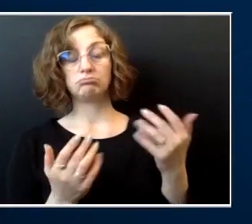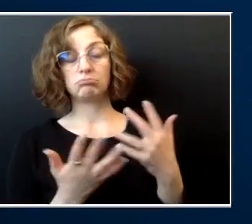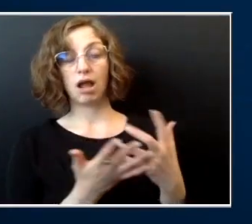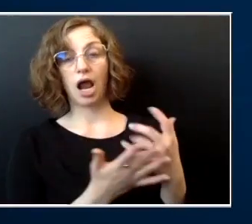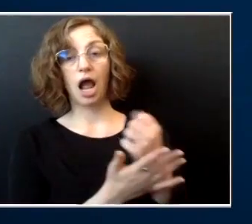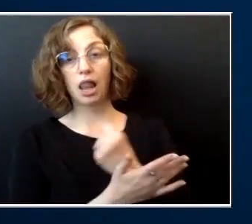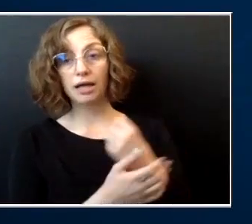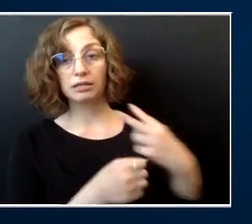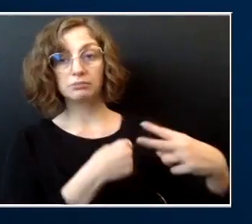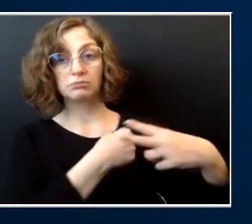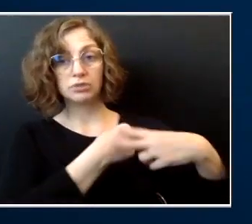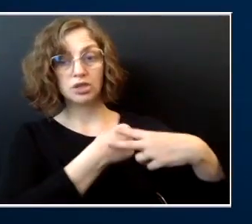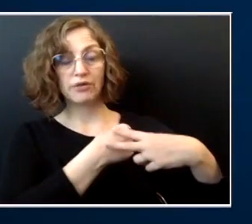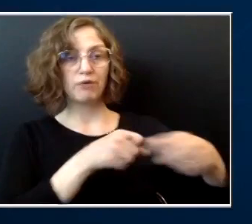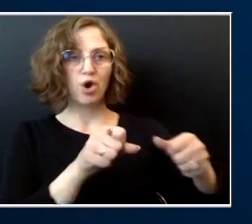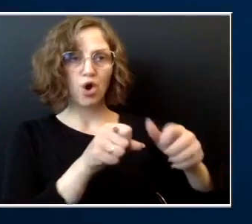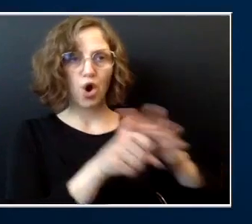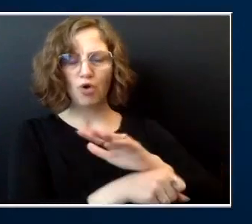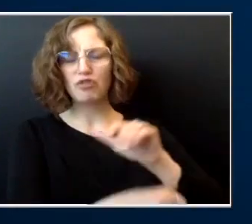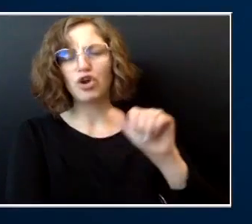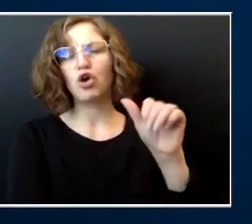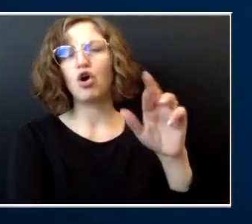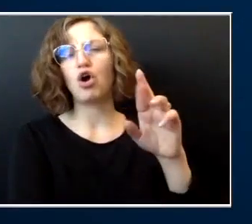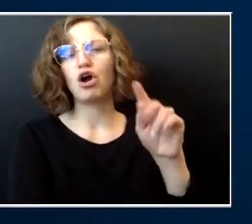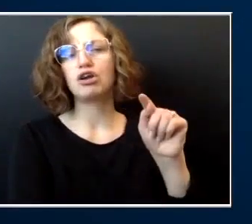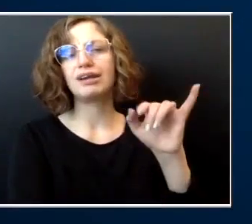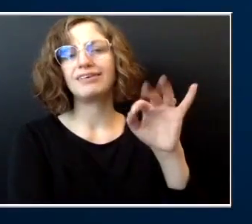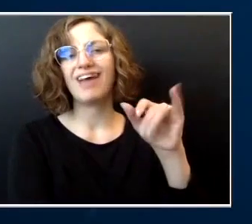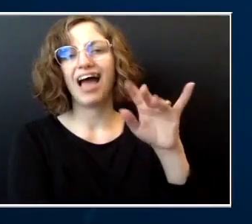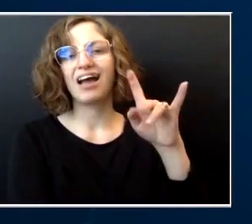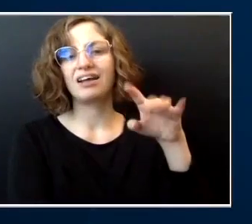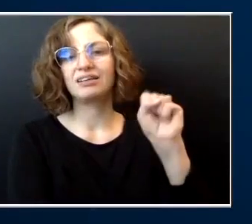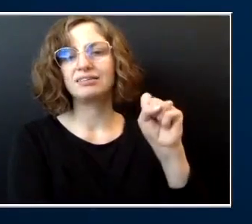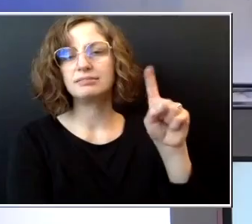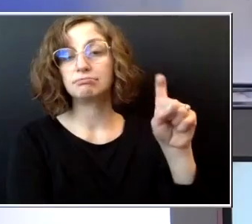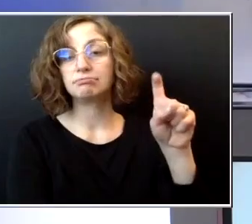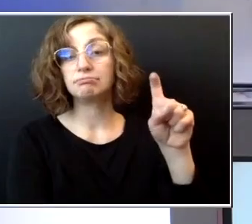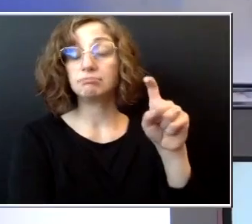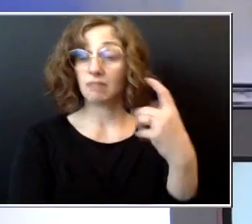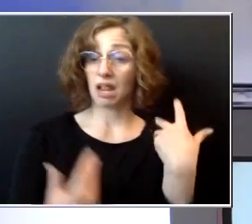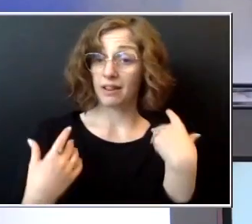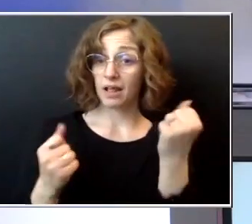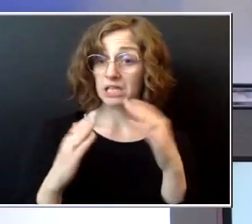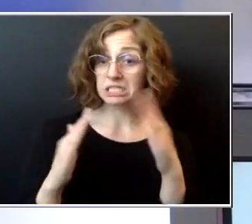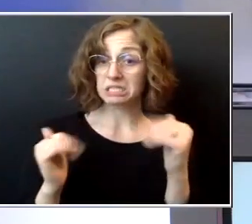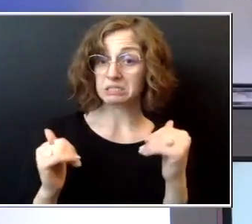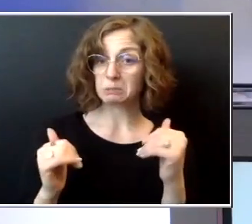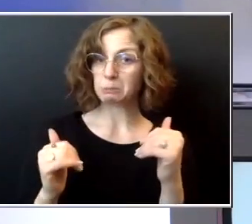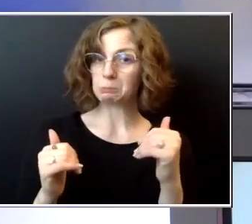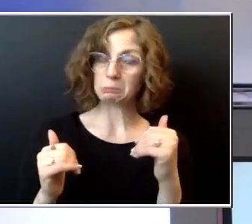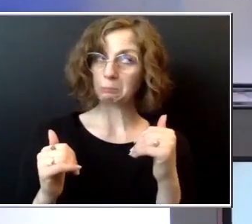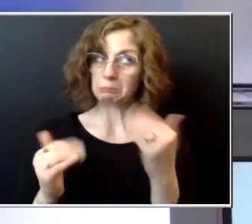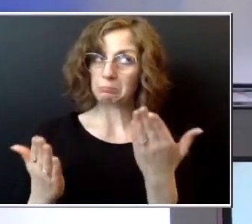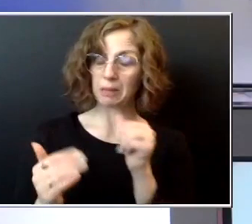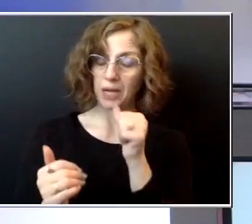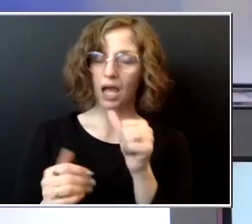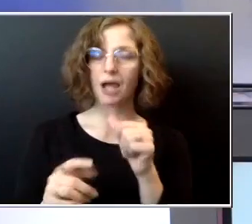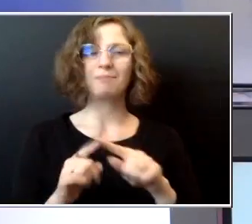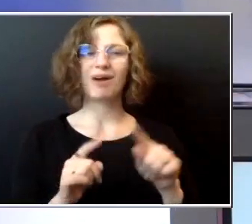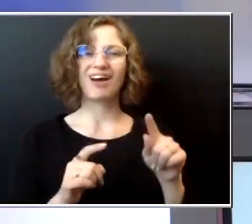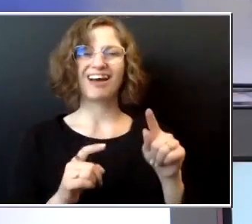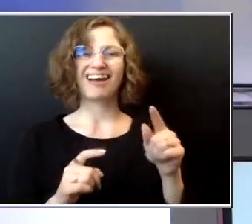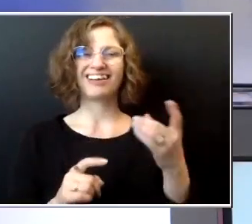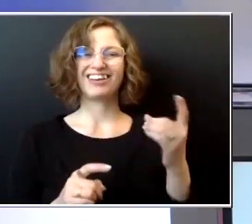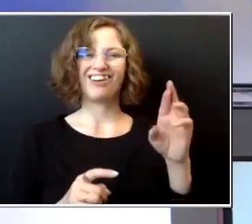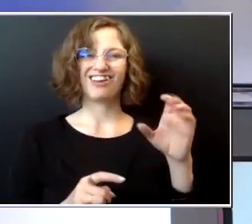artifacts? And what would those be? Well, I don't know what the health system is, but Dr. Krenner is really good at that question. We have a